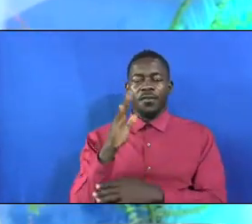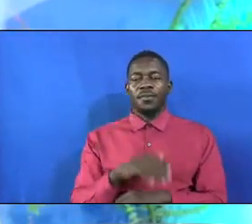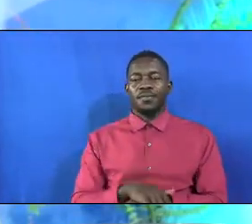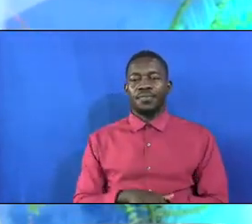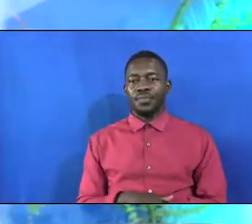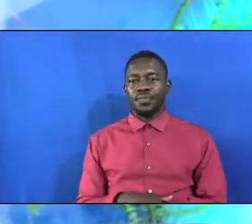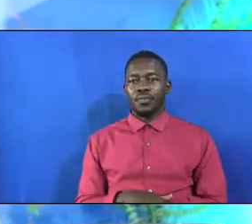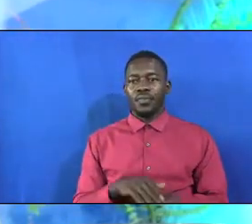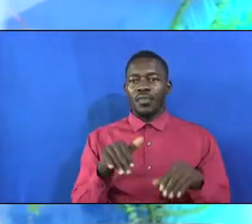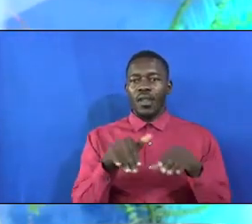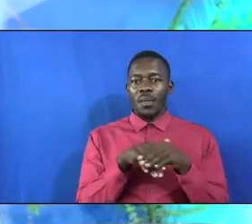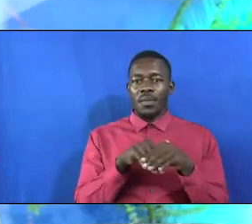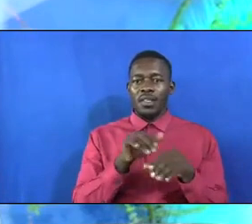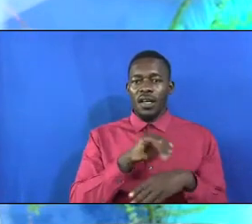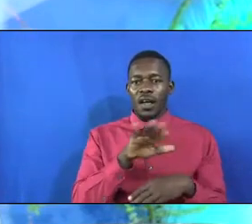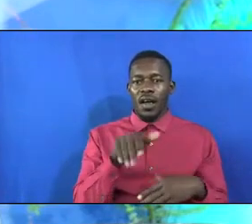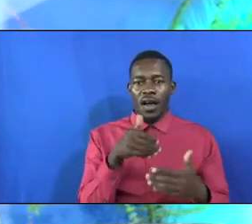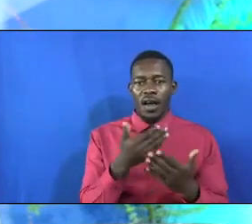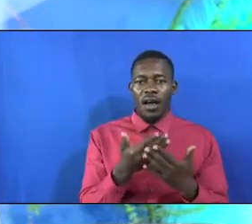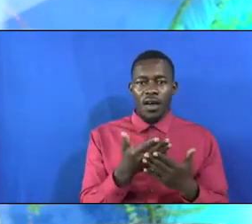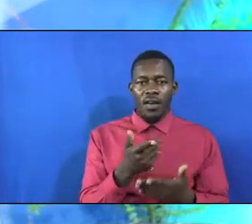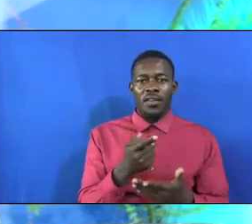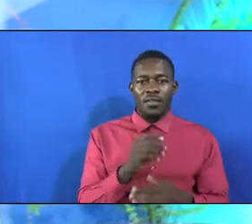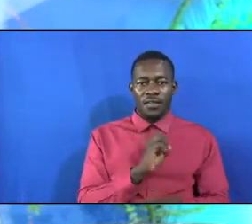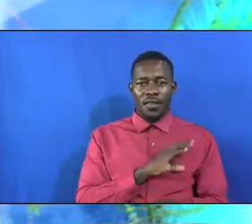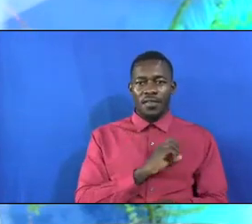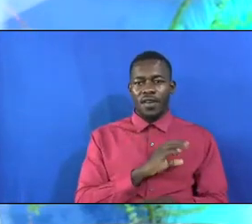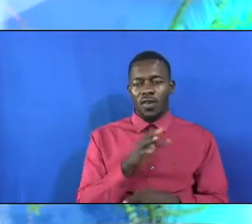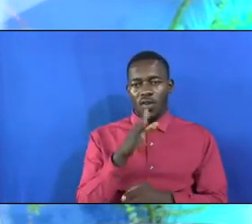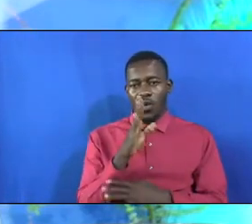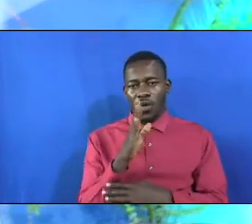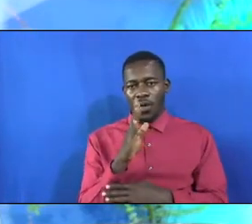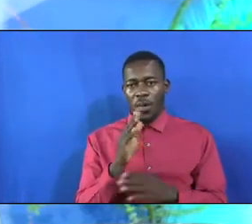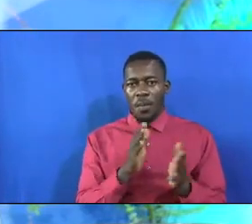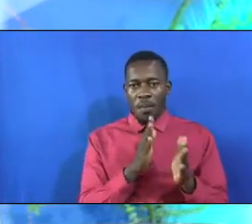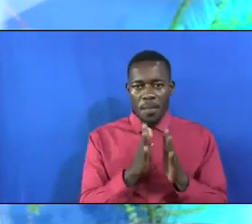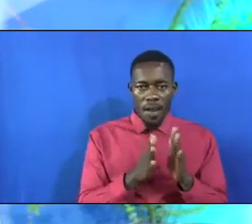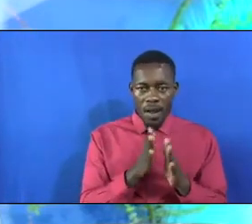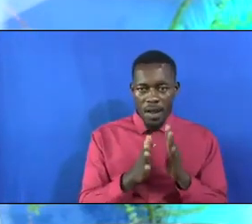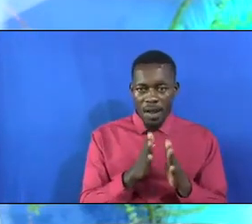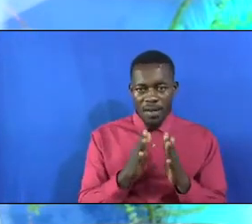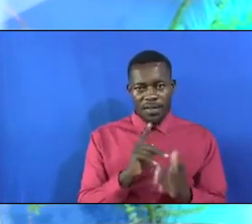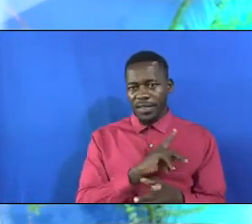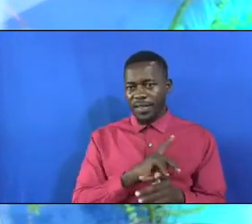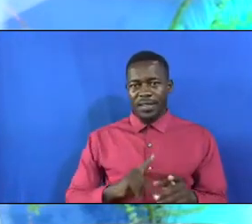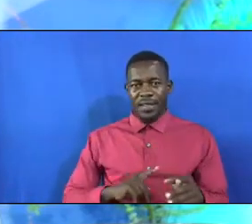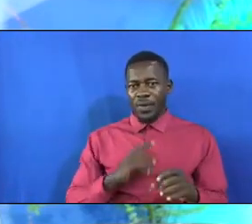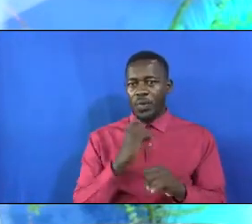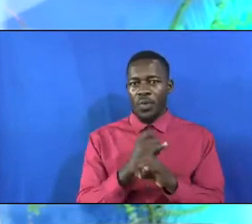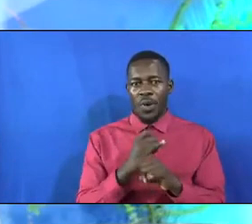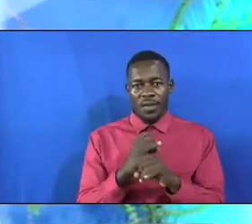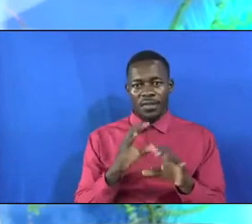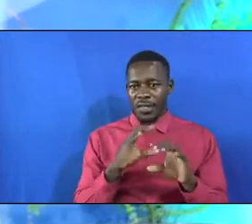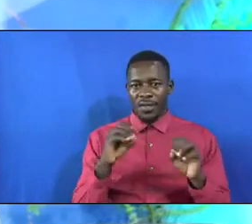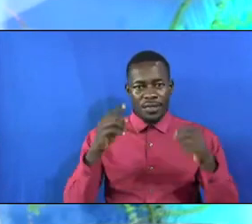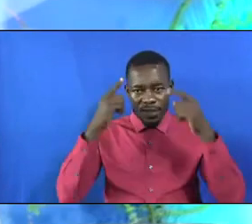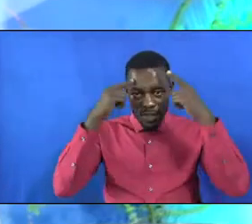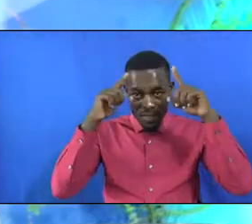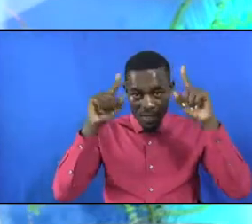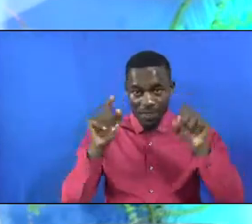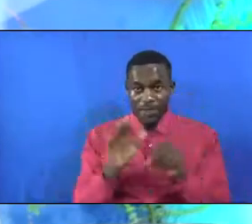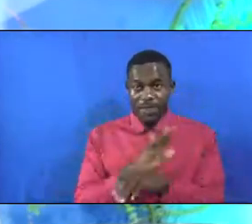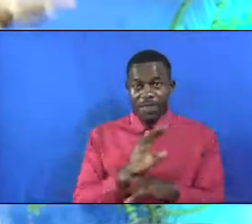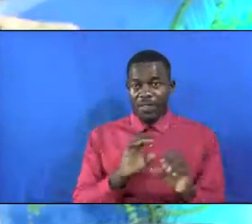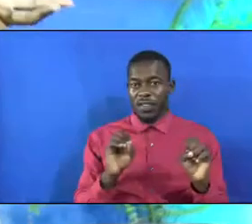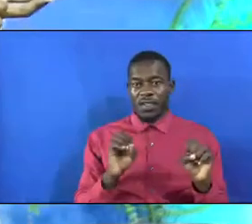said no. And so the plan B of the king did not work. When the plan B does